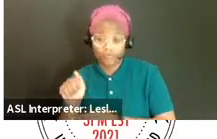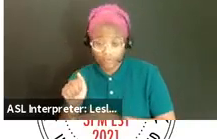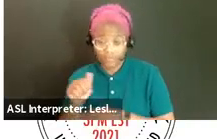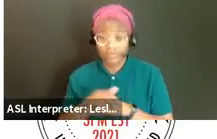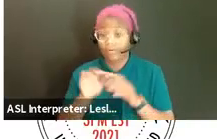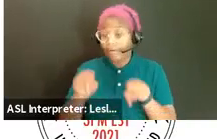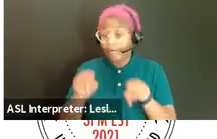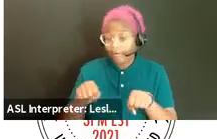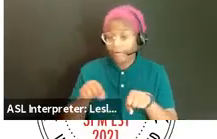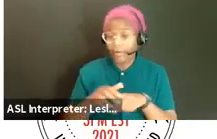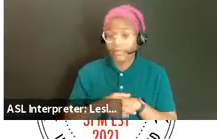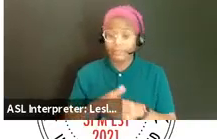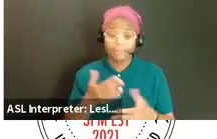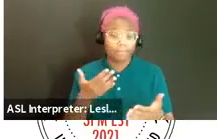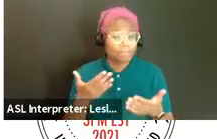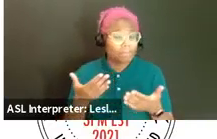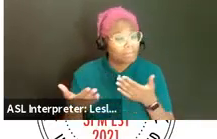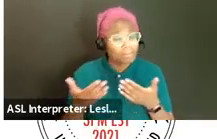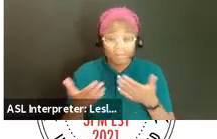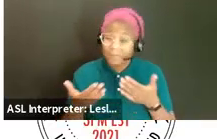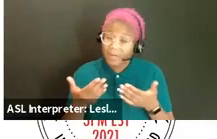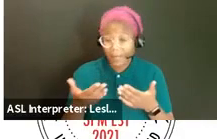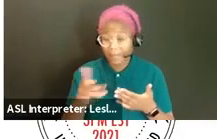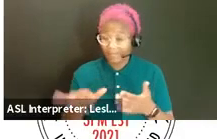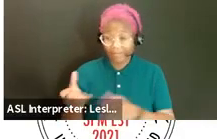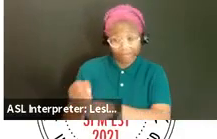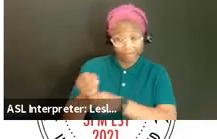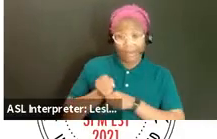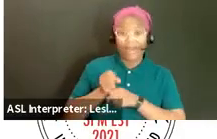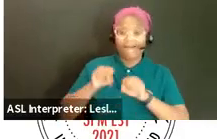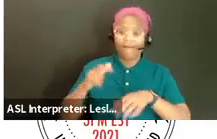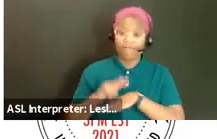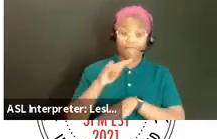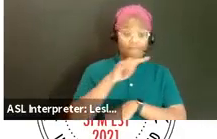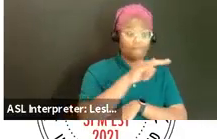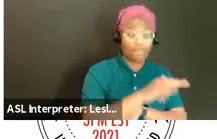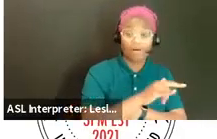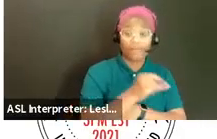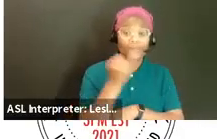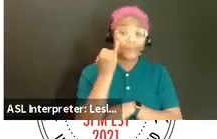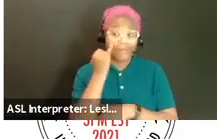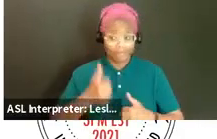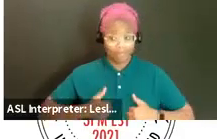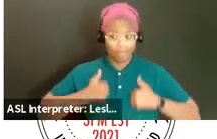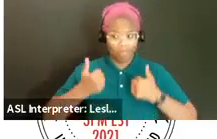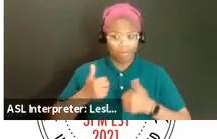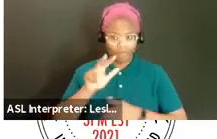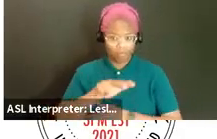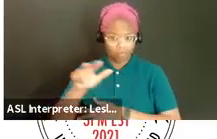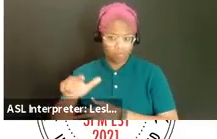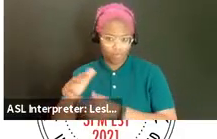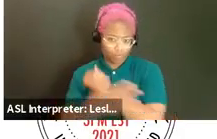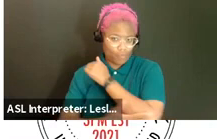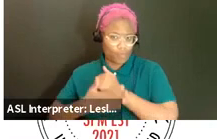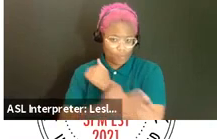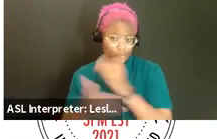they could possibly come in that way. And if they're from one of the 33 countries that's